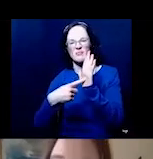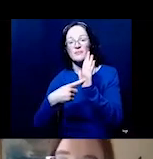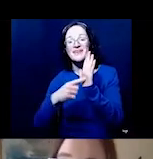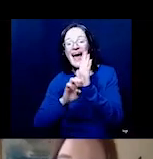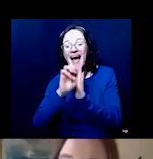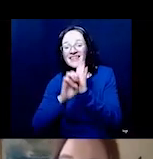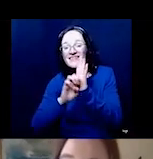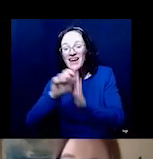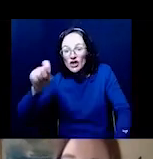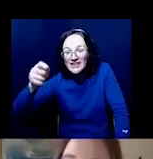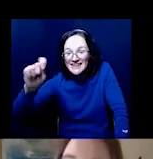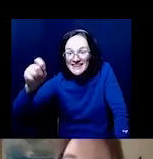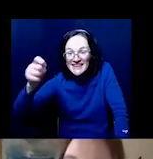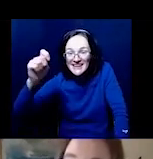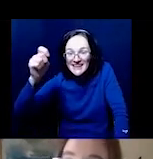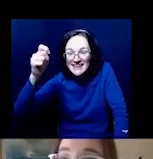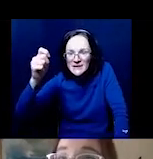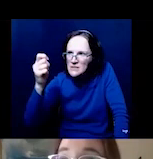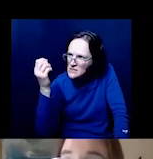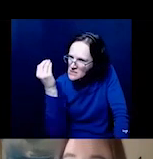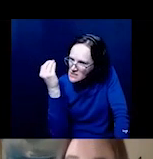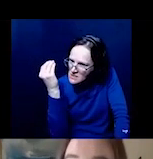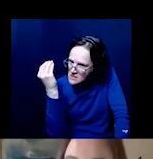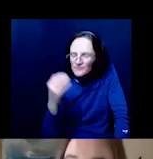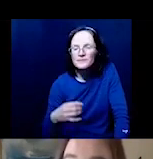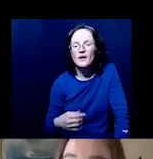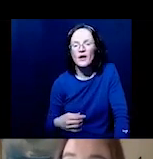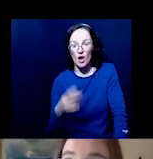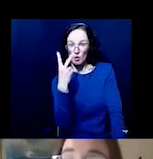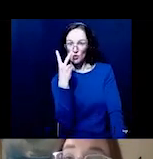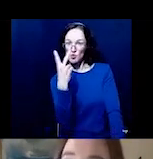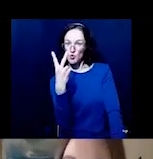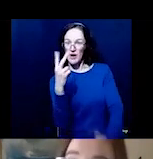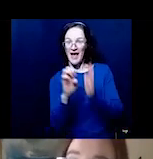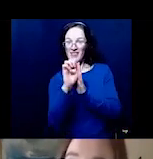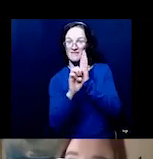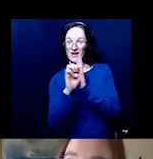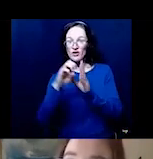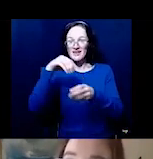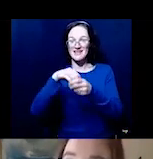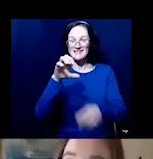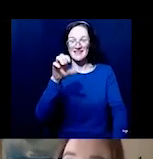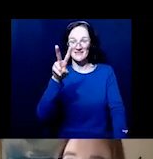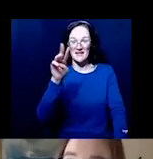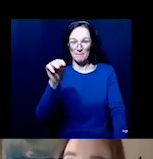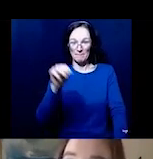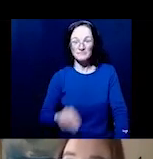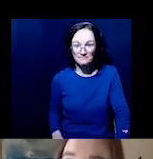something that sounds ridiculous, but at CVM, there is 2 elevators. When I first started